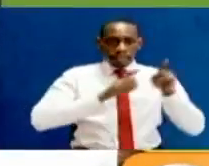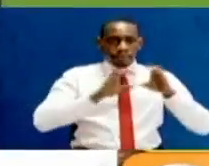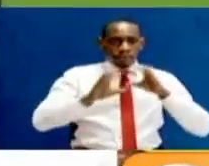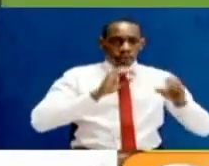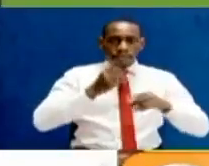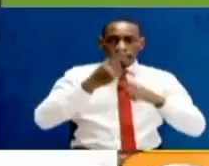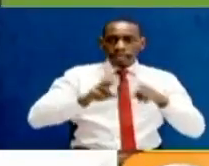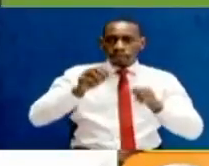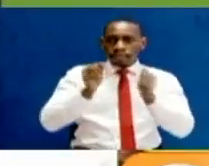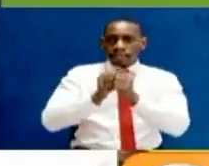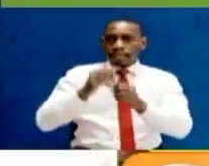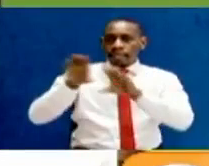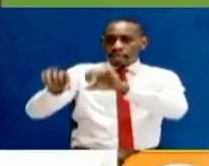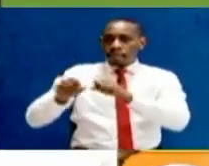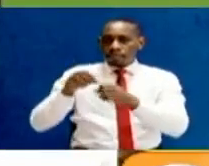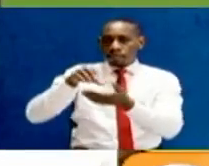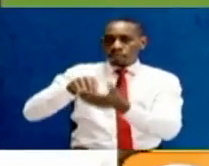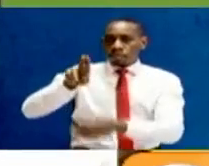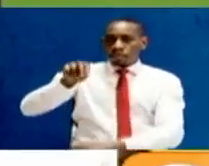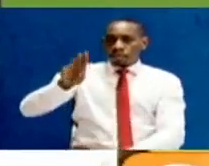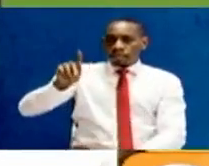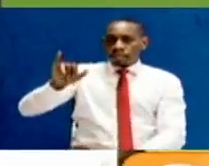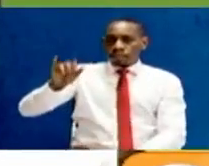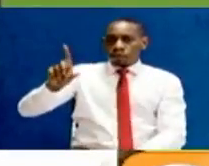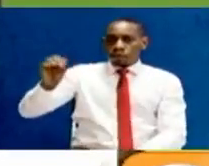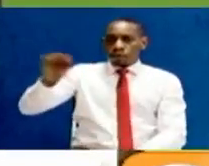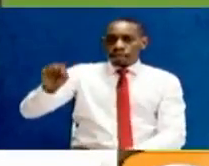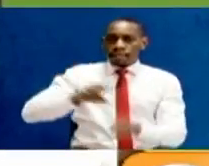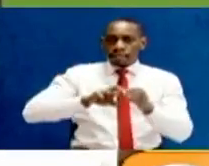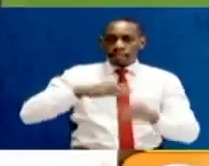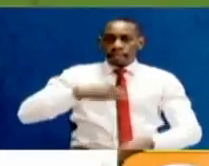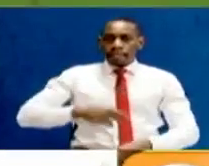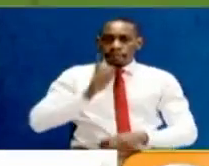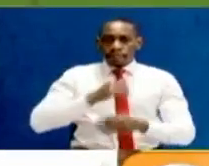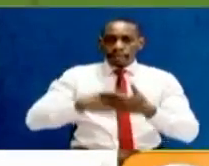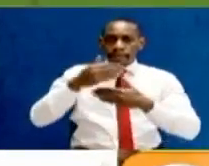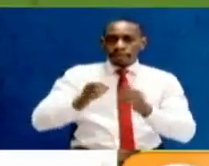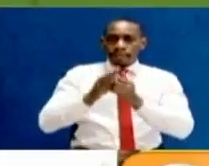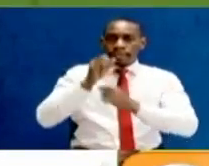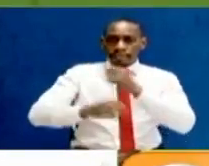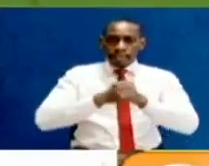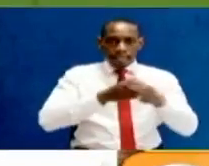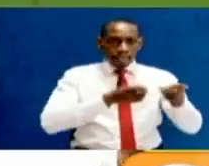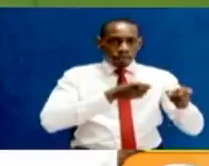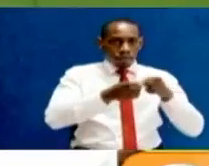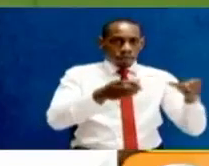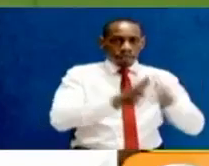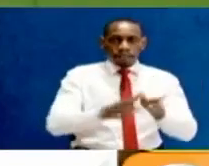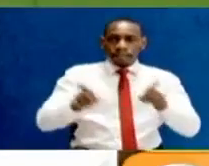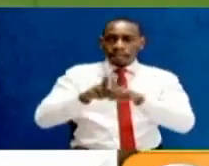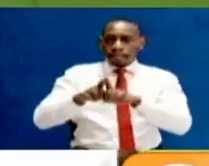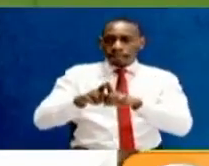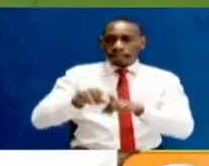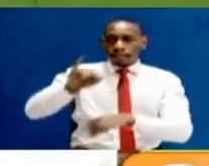2010, takes over from Nicholas Nganga, who has retired after 13 years at the helm of the telco. Joseph has also